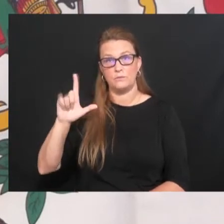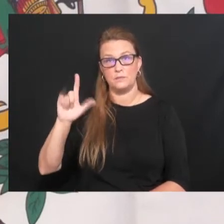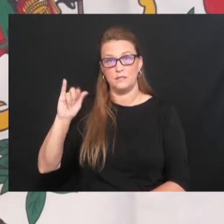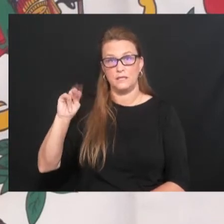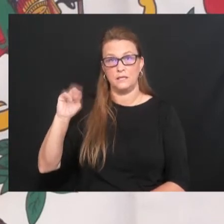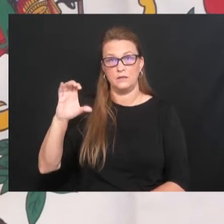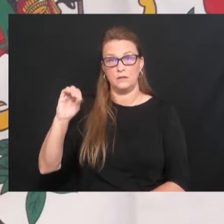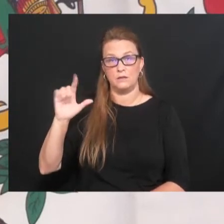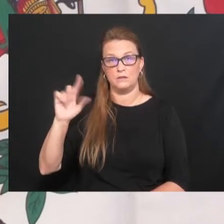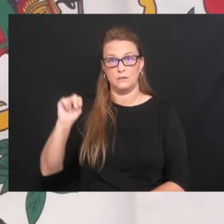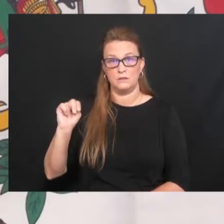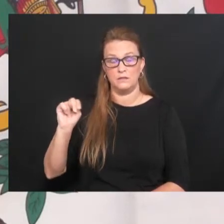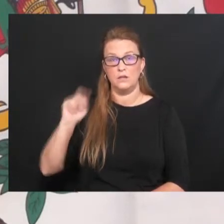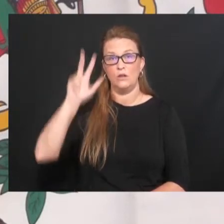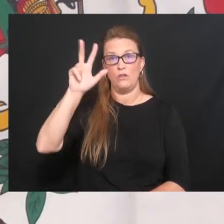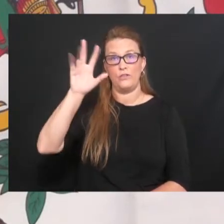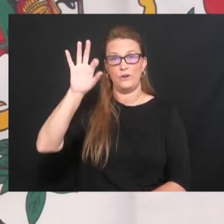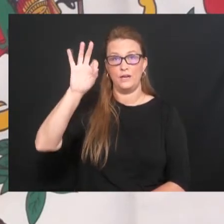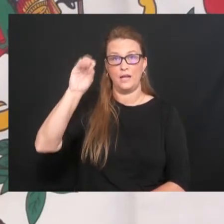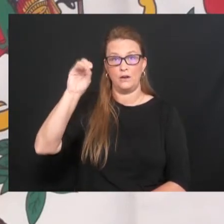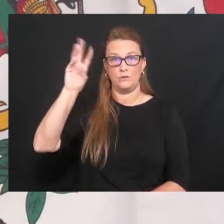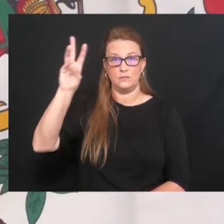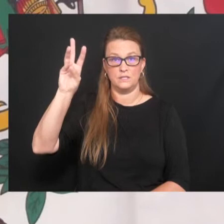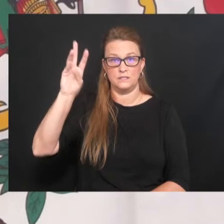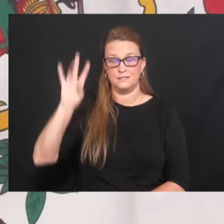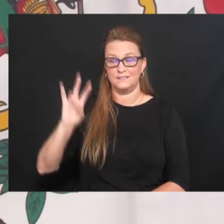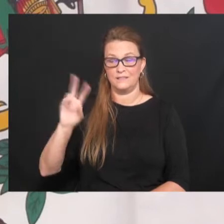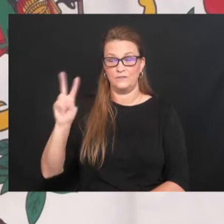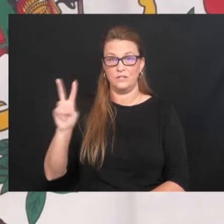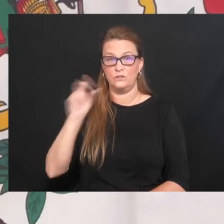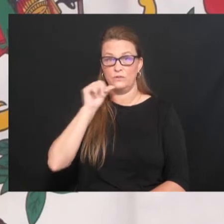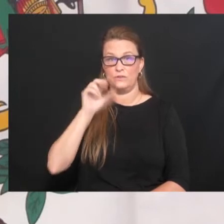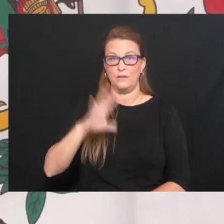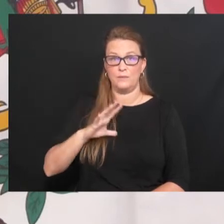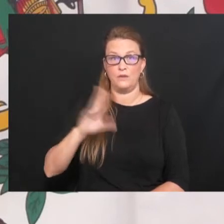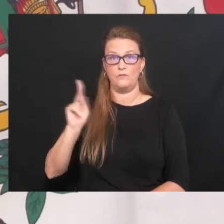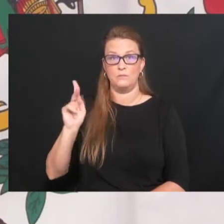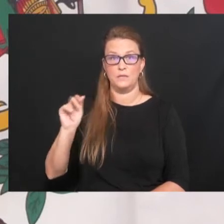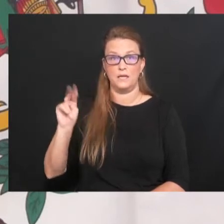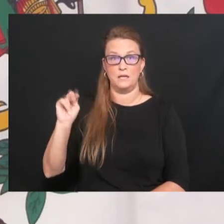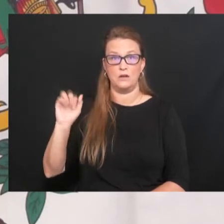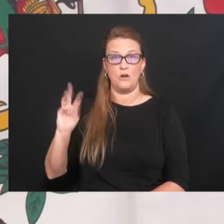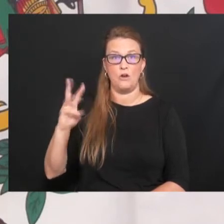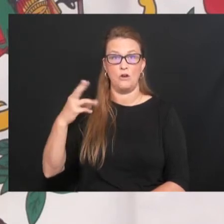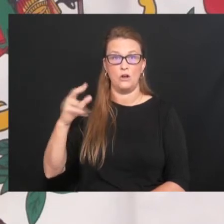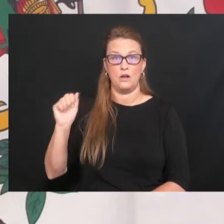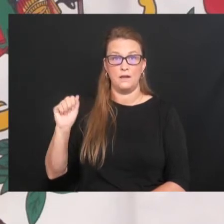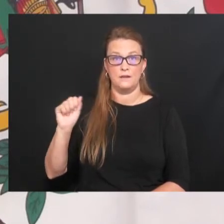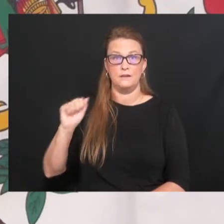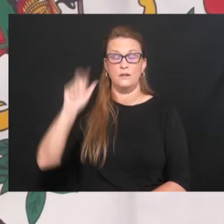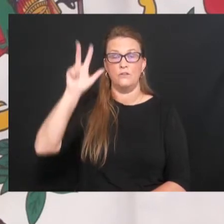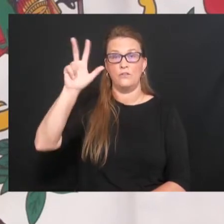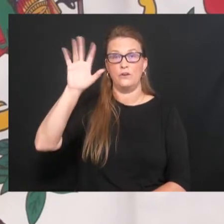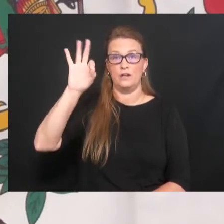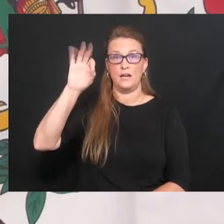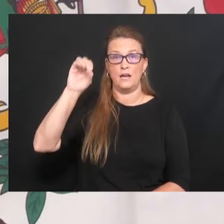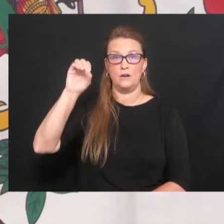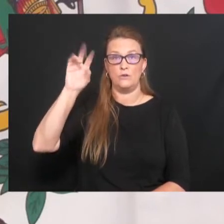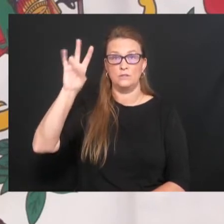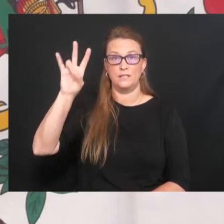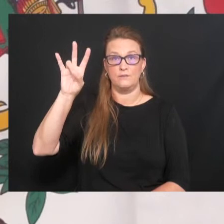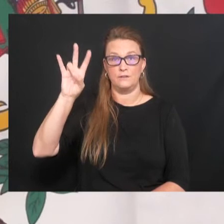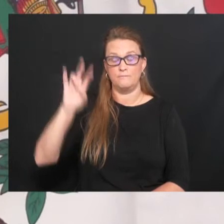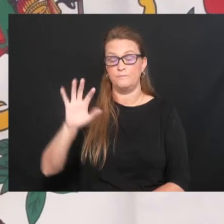County. The 3,906th death, a 72-year-old female from Kanawha County. The 3,907th death,